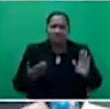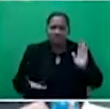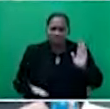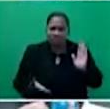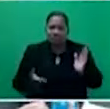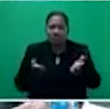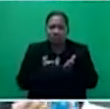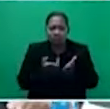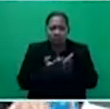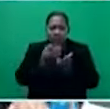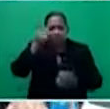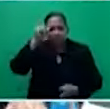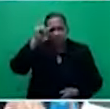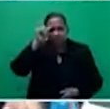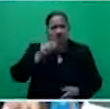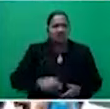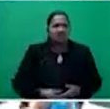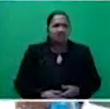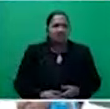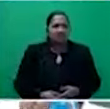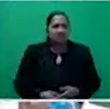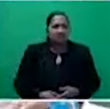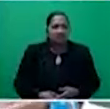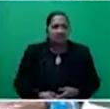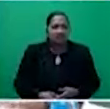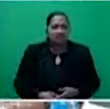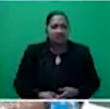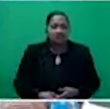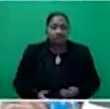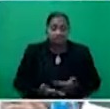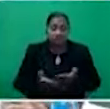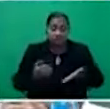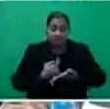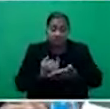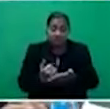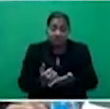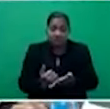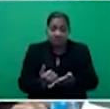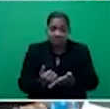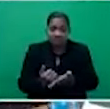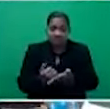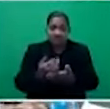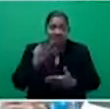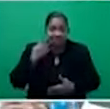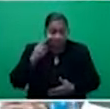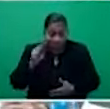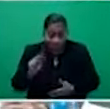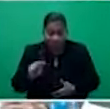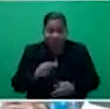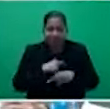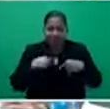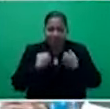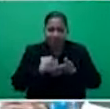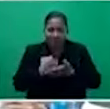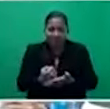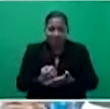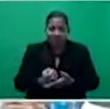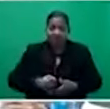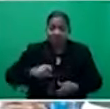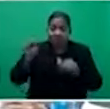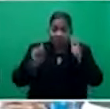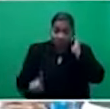or Rotuman, whatever it is. You are assisted on the basis that you need that assistance. You are connected to electricity as a result